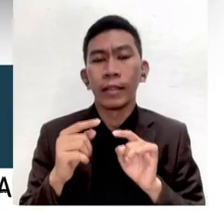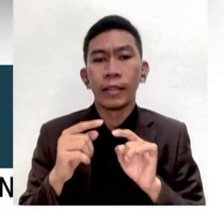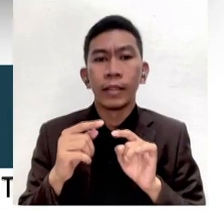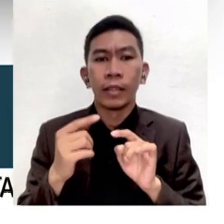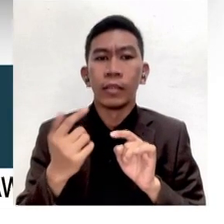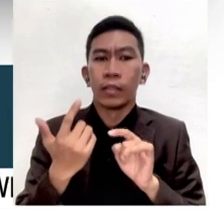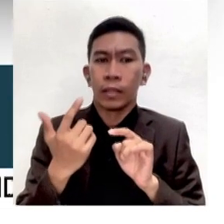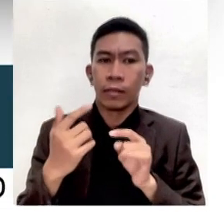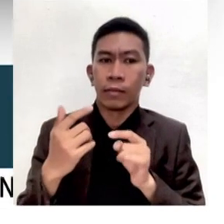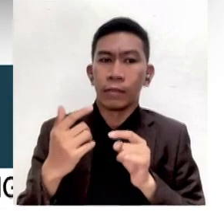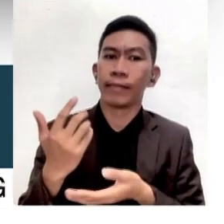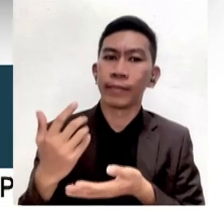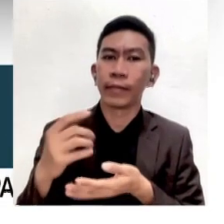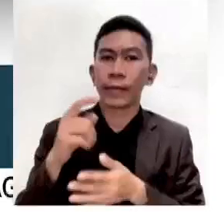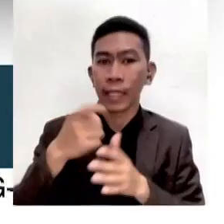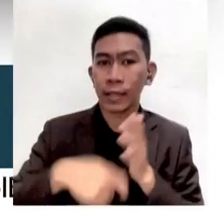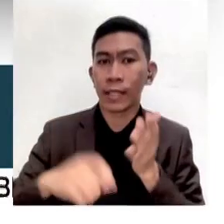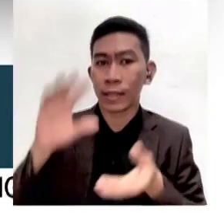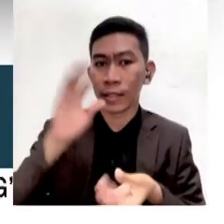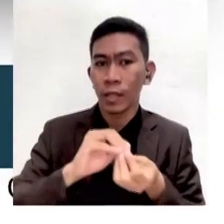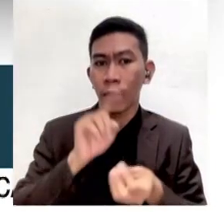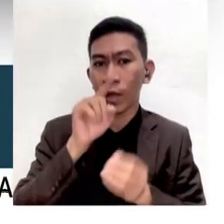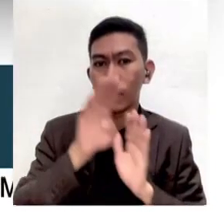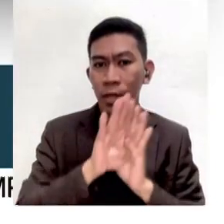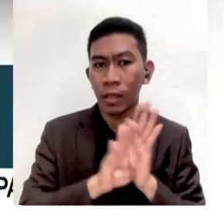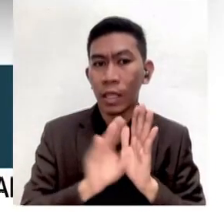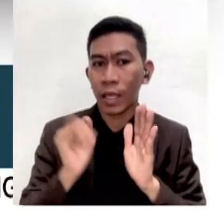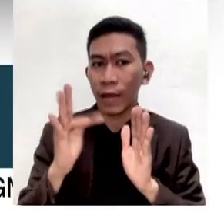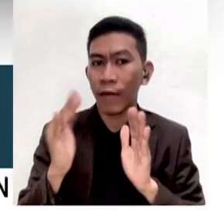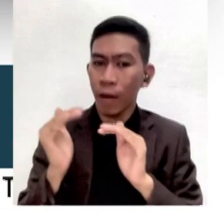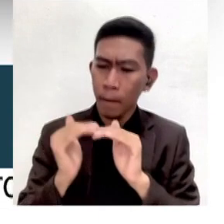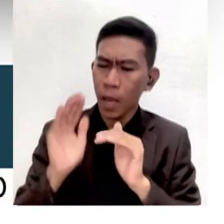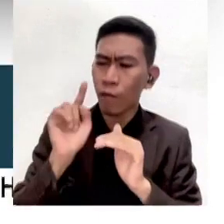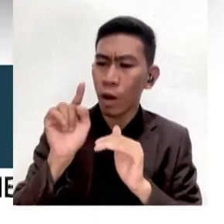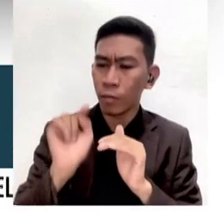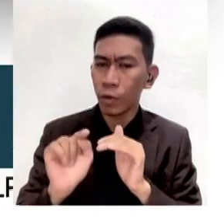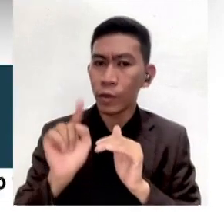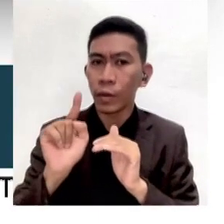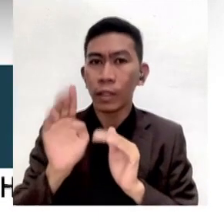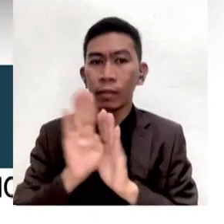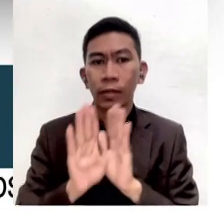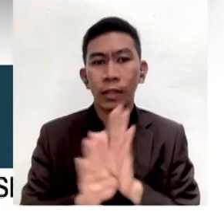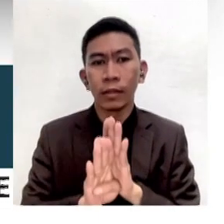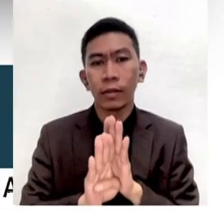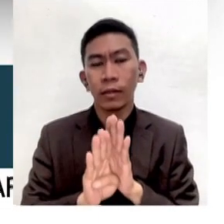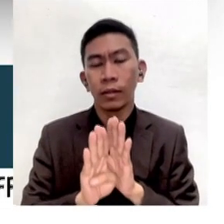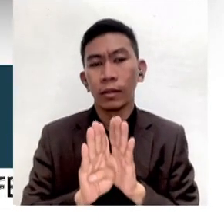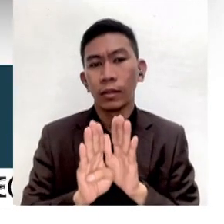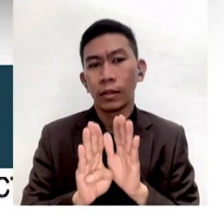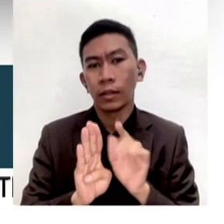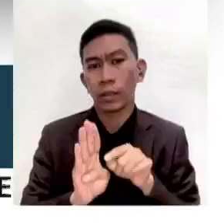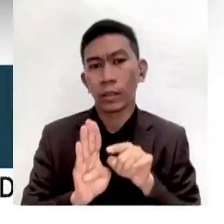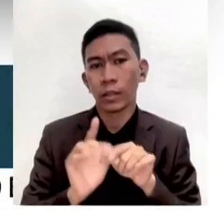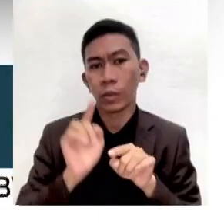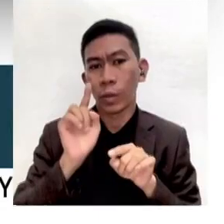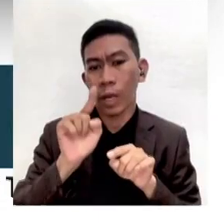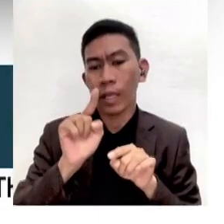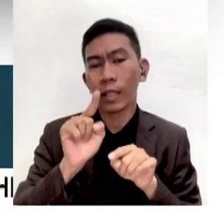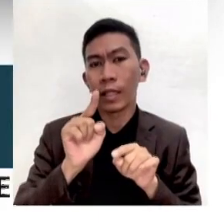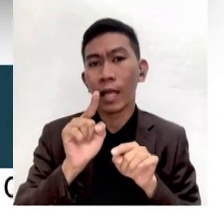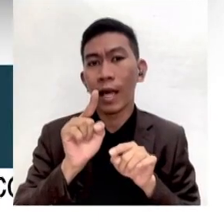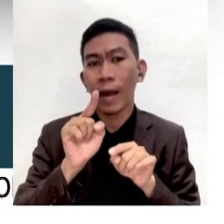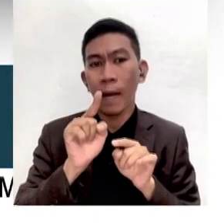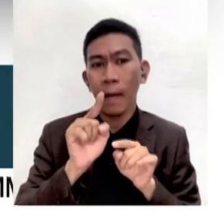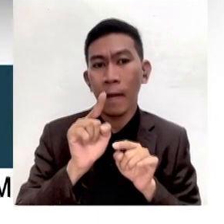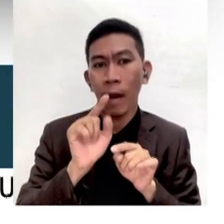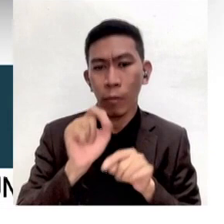billion, pag lumagpas ng 1 billion, sabihin natin ng 1.1 billion, ang 0.1 billion pwede mong gamitin sa